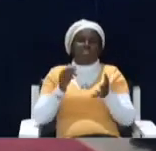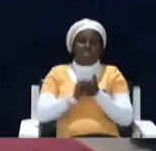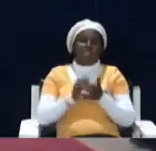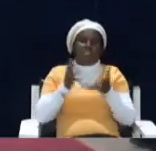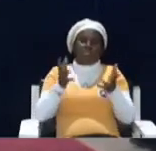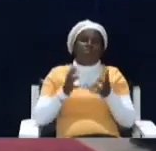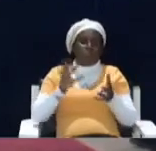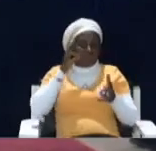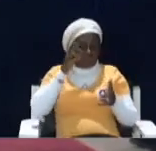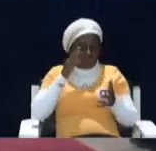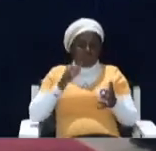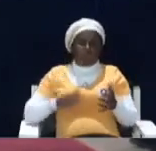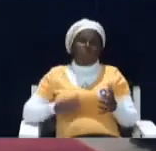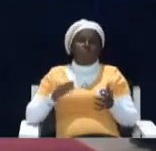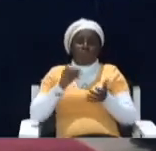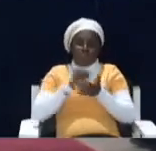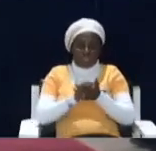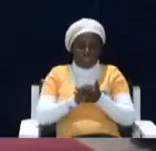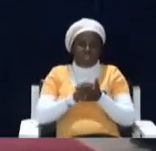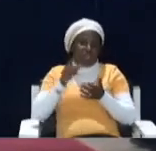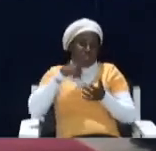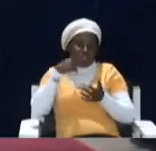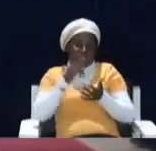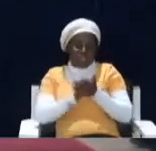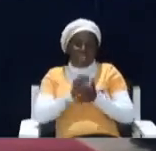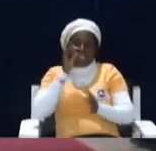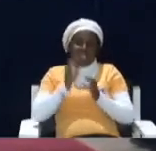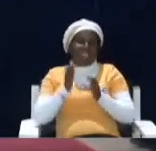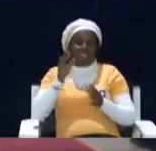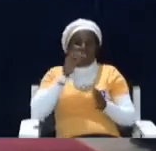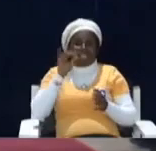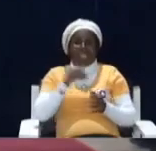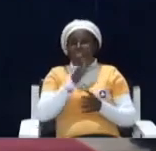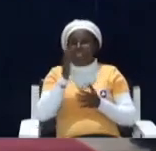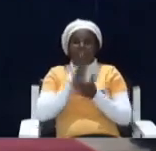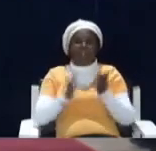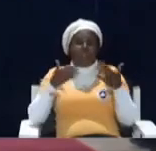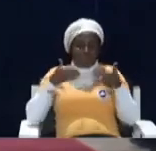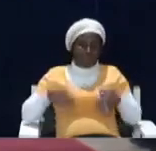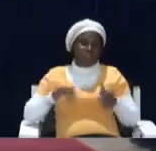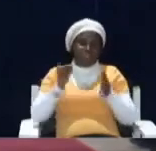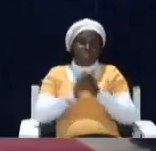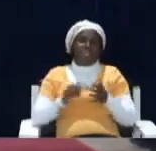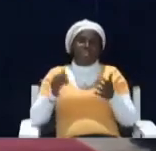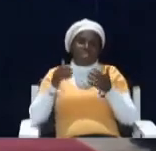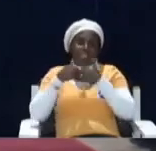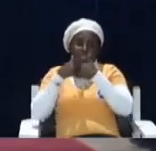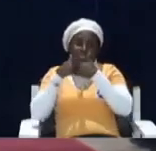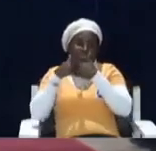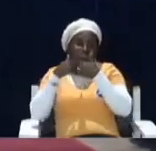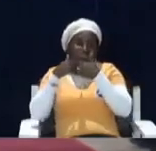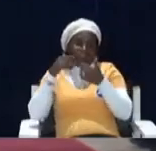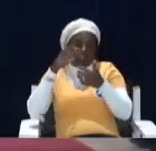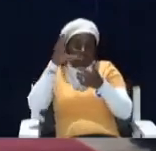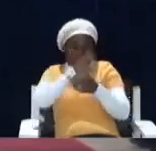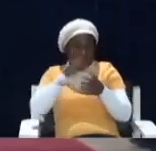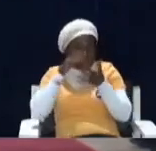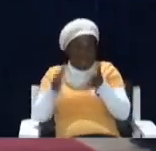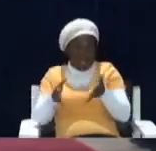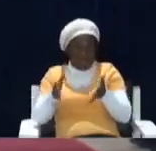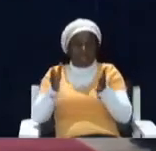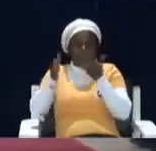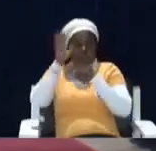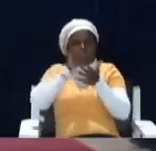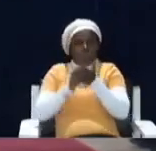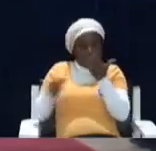fruit of the womb. And he also said, if there's any part of our body that is missing, we should ask God for replacements. I told God